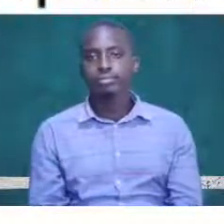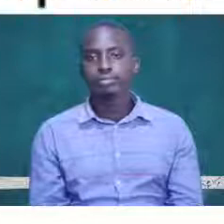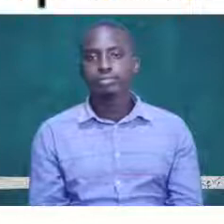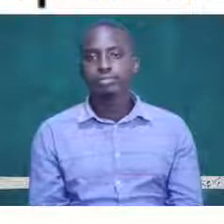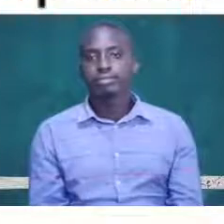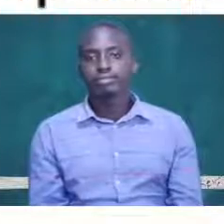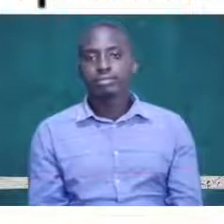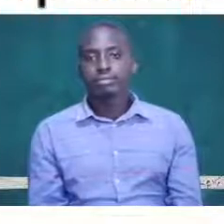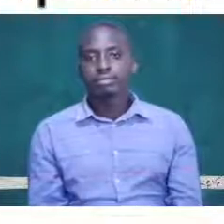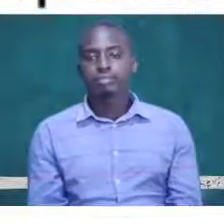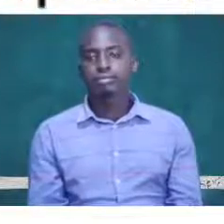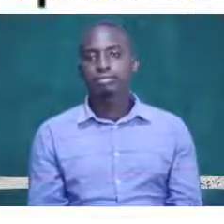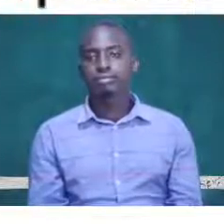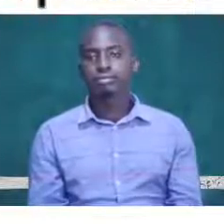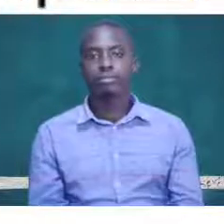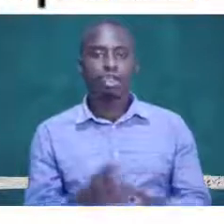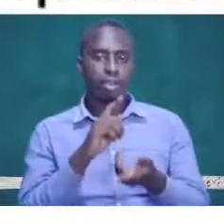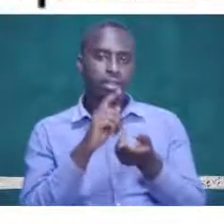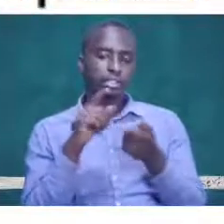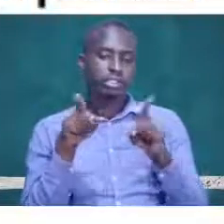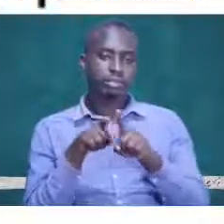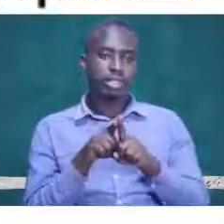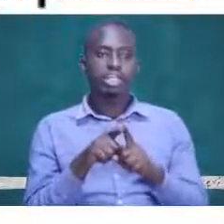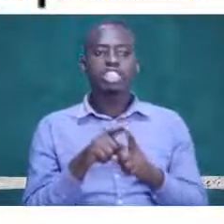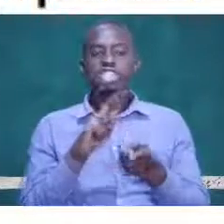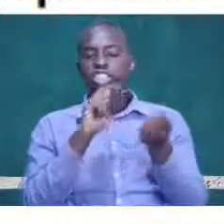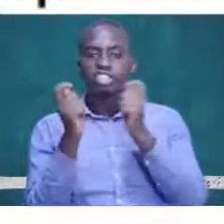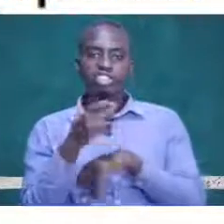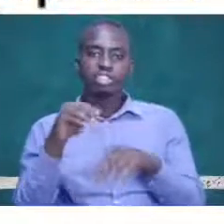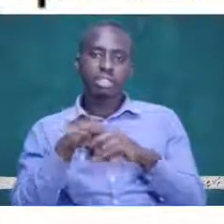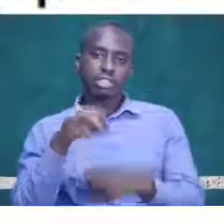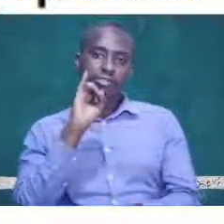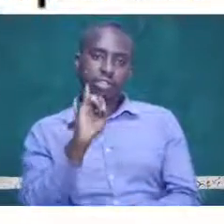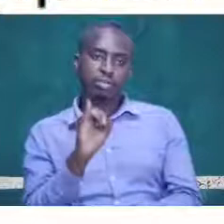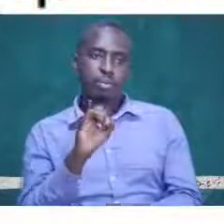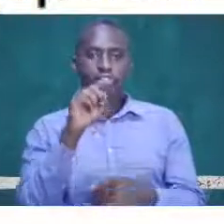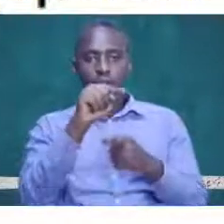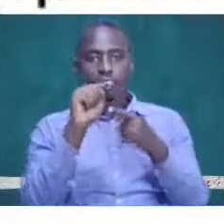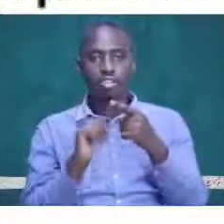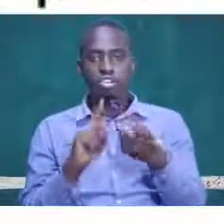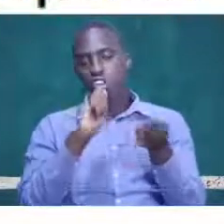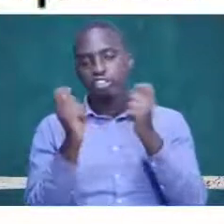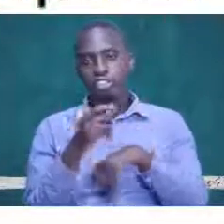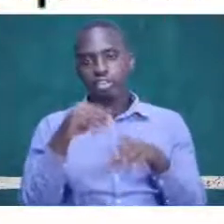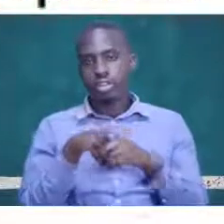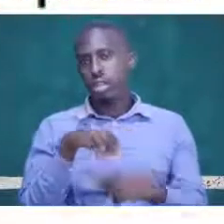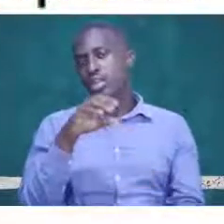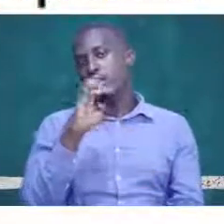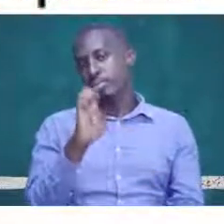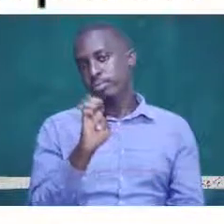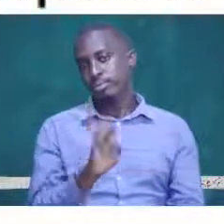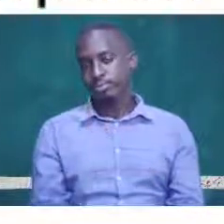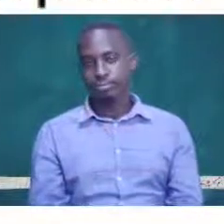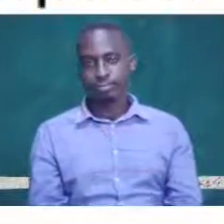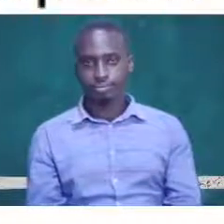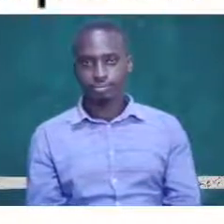principle, the formula is change in investment over change in consumption. Now, our accelerator principle, we get